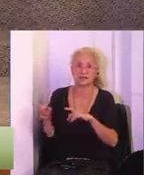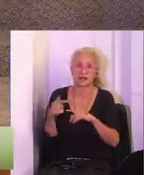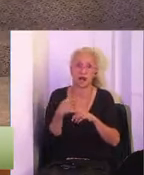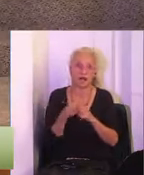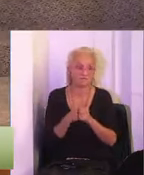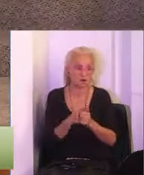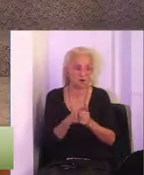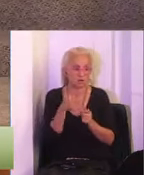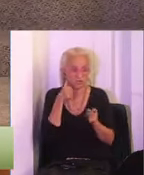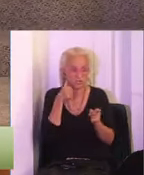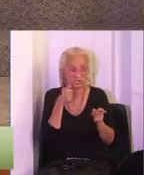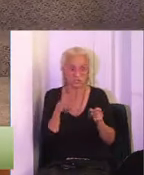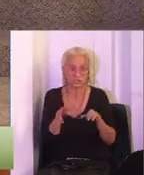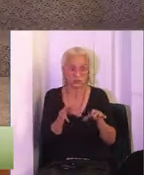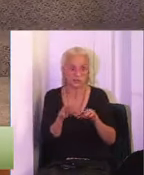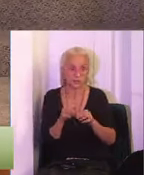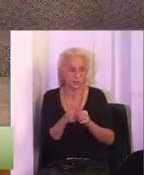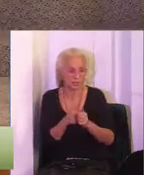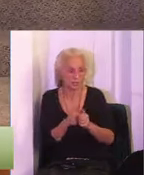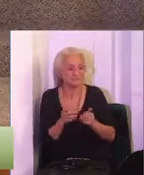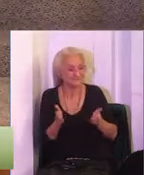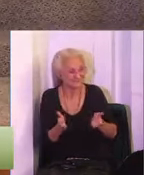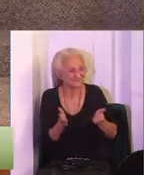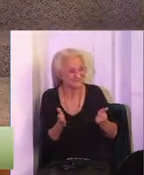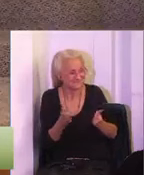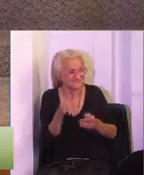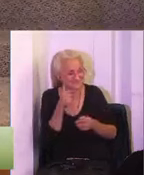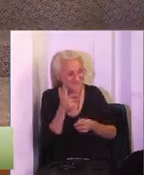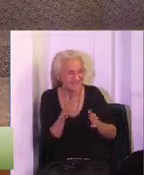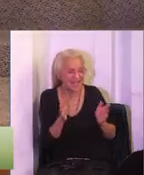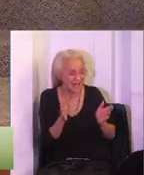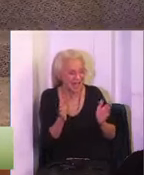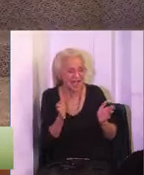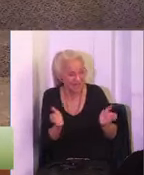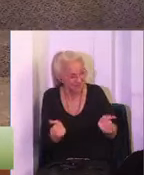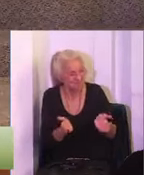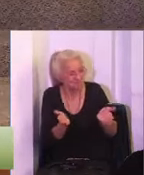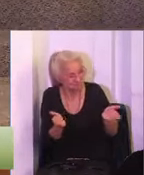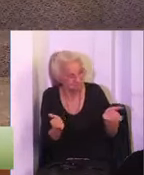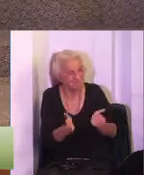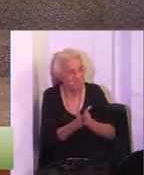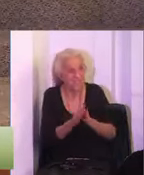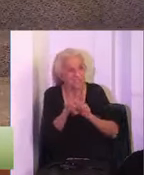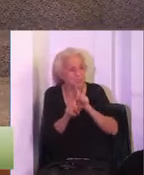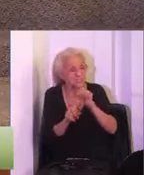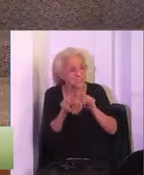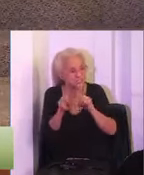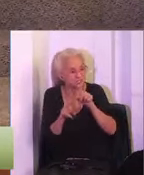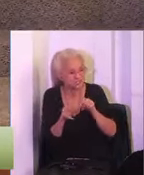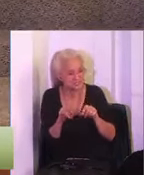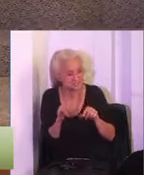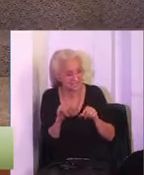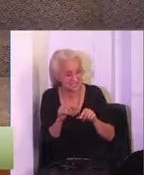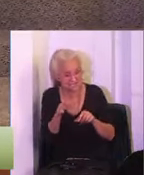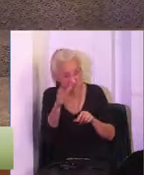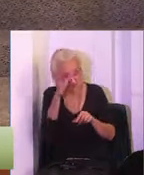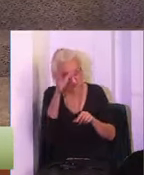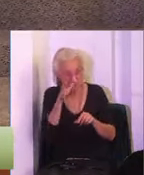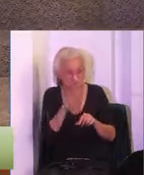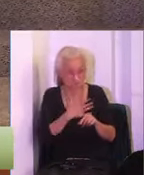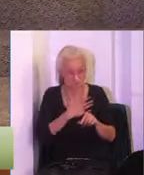what she was doing and encouraged her, talked to her about, ask questions. Is